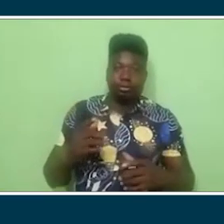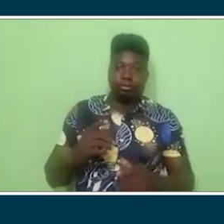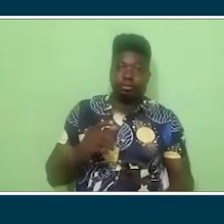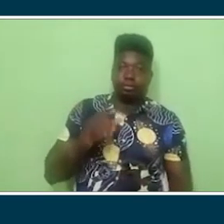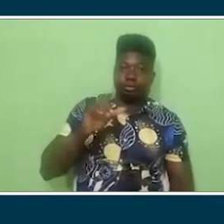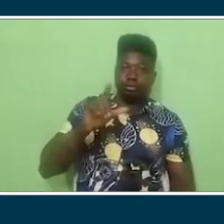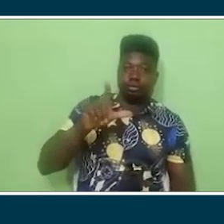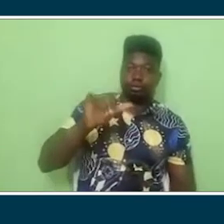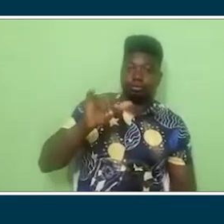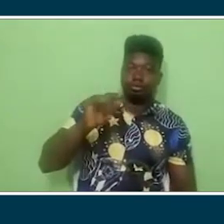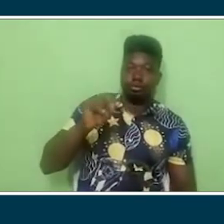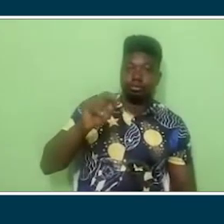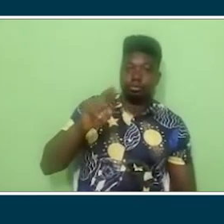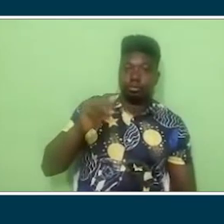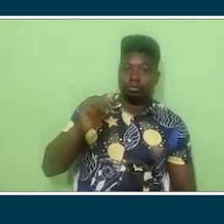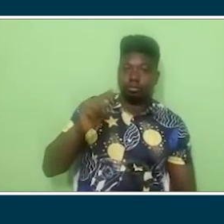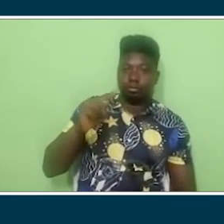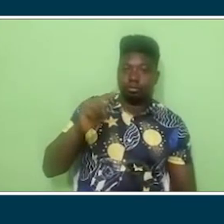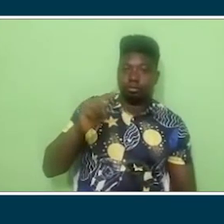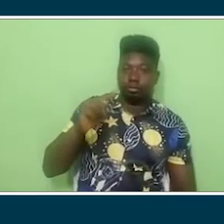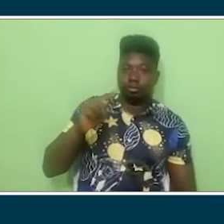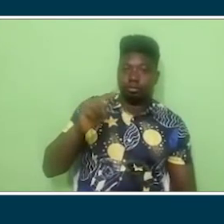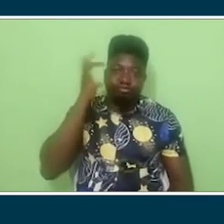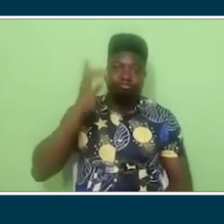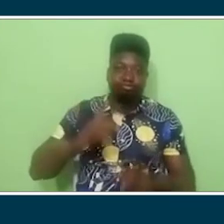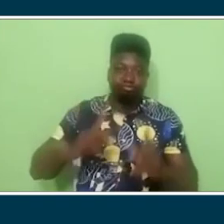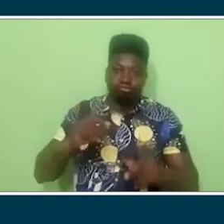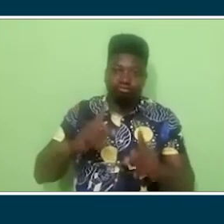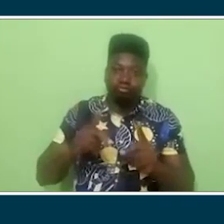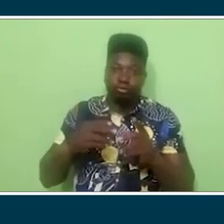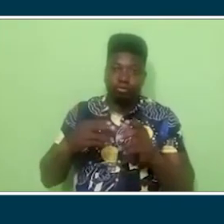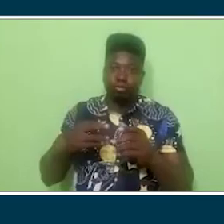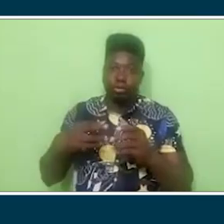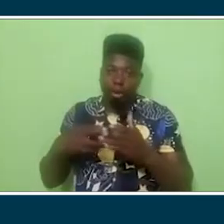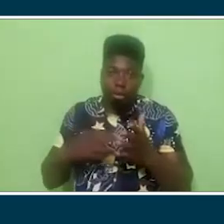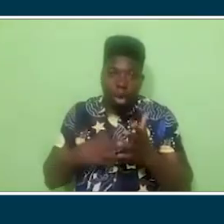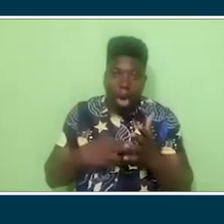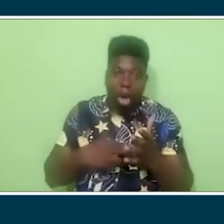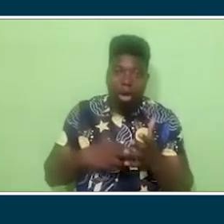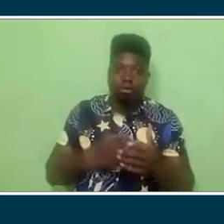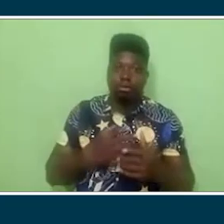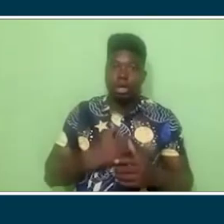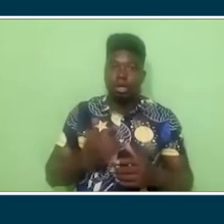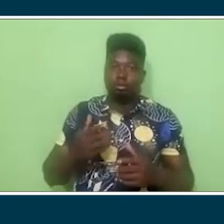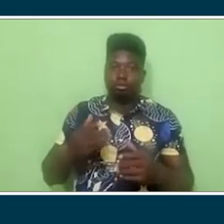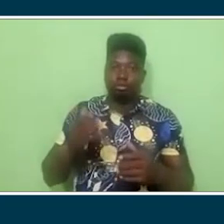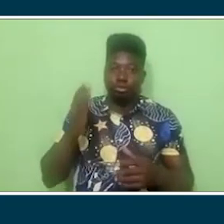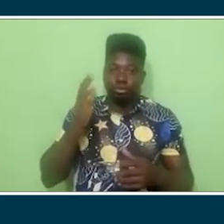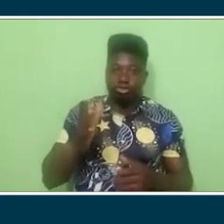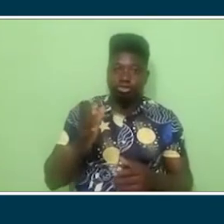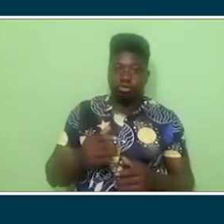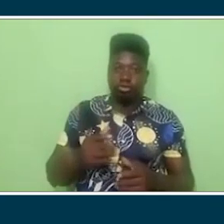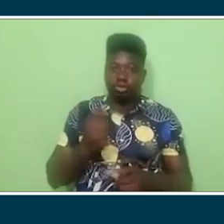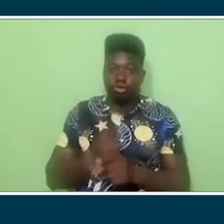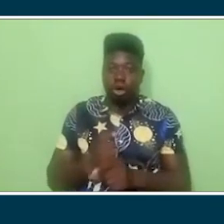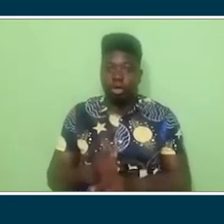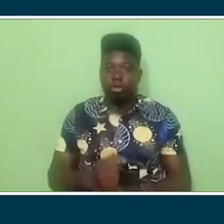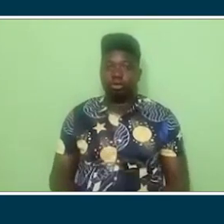come at me, so I sold you out. Sorry, but I just couldn't have that happen to me, which is so